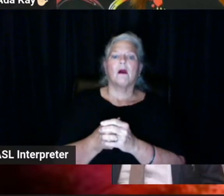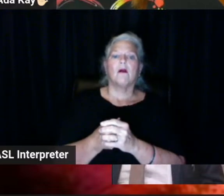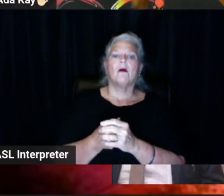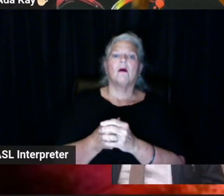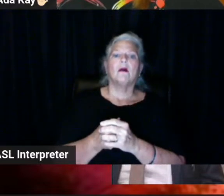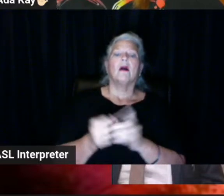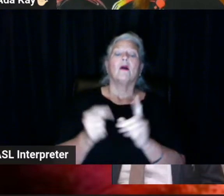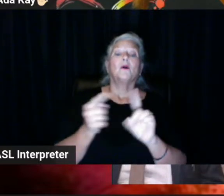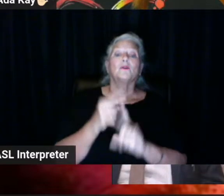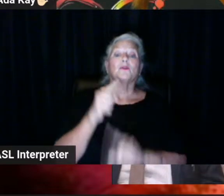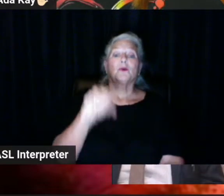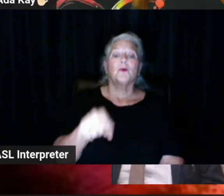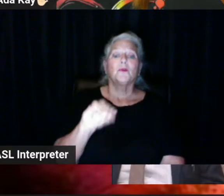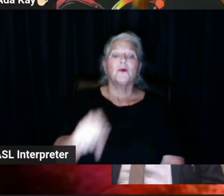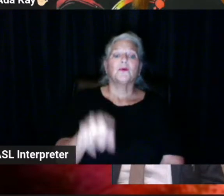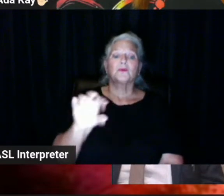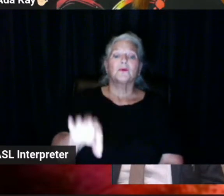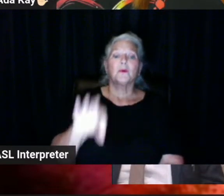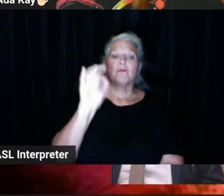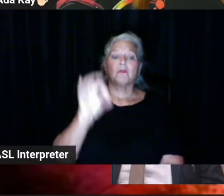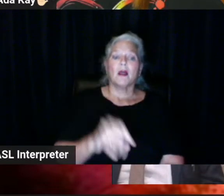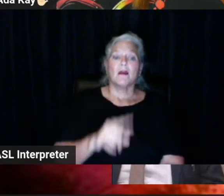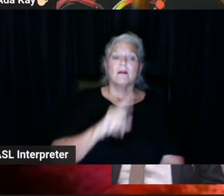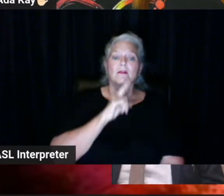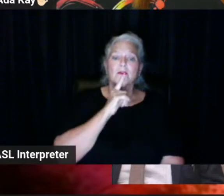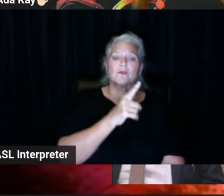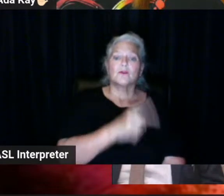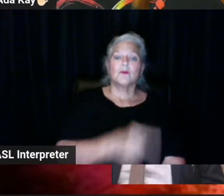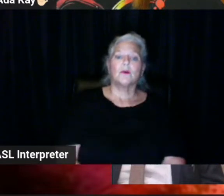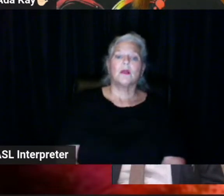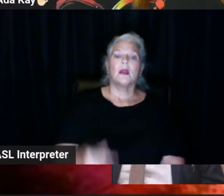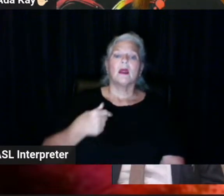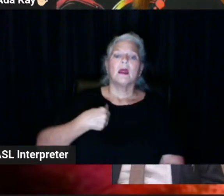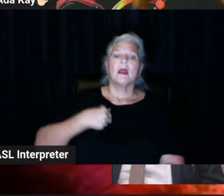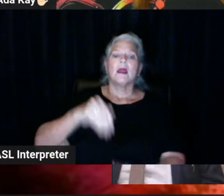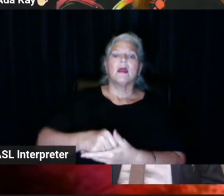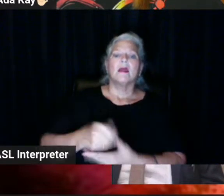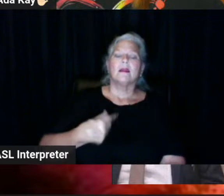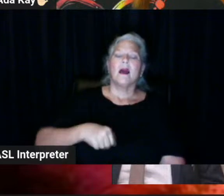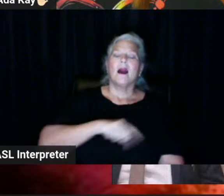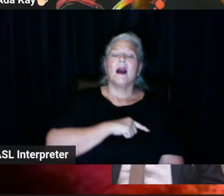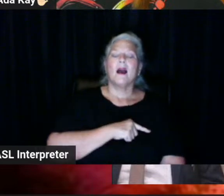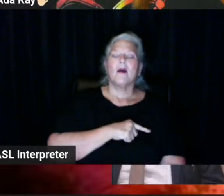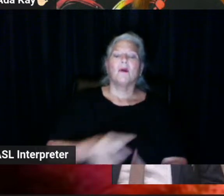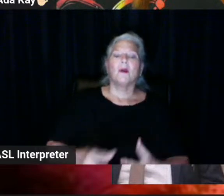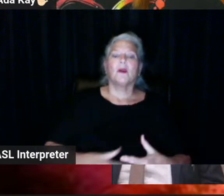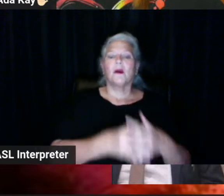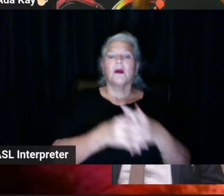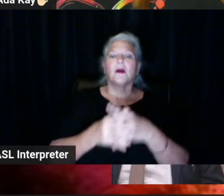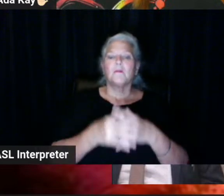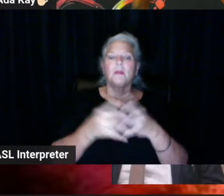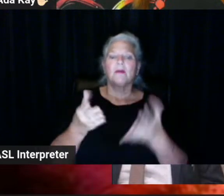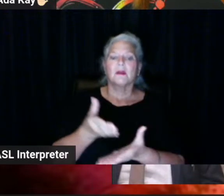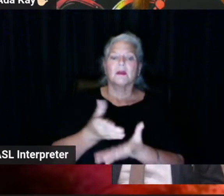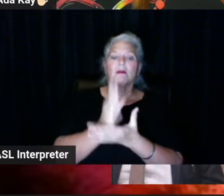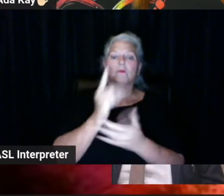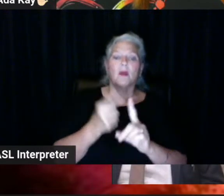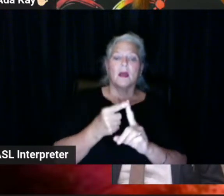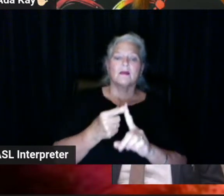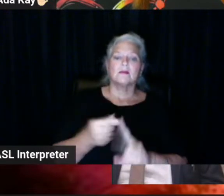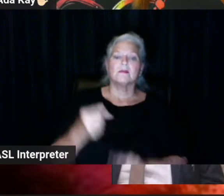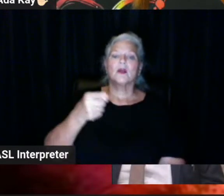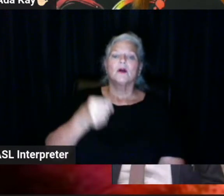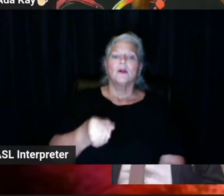who find our Ms. fight O'Donnell, for truth, I'm going to ask you to justice, settle down. and our American rights I'm going to ask you to leave, so Ms. O'Donnell. unacceptable to tonight. I